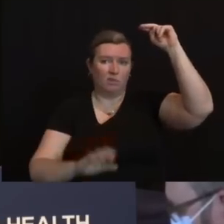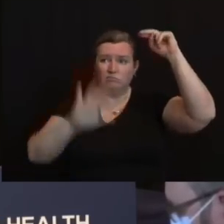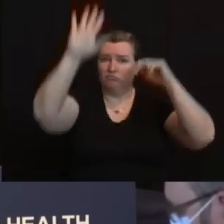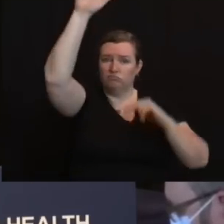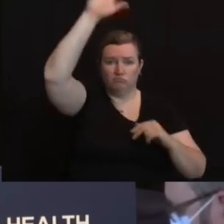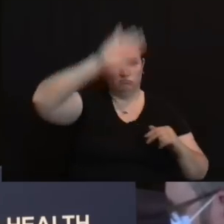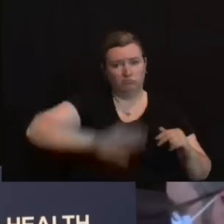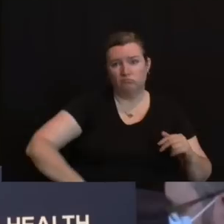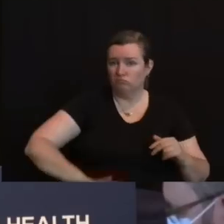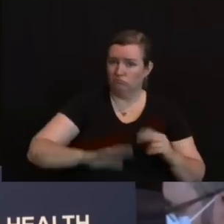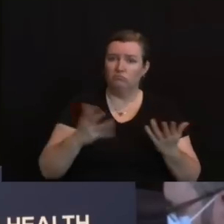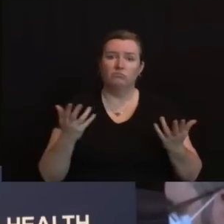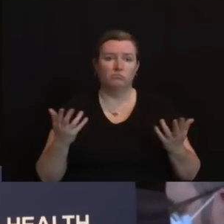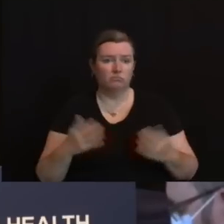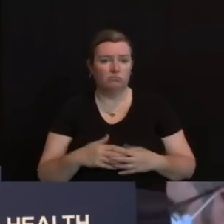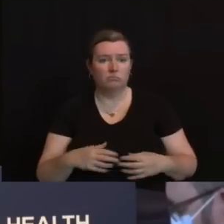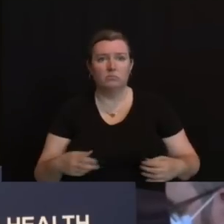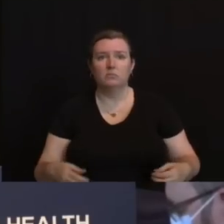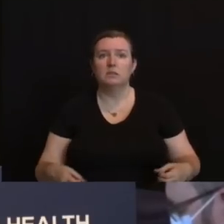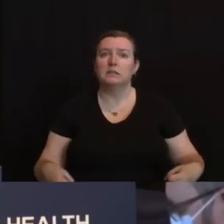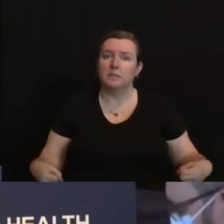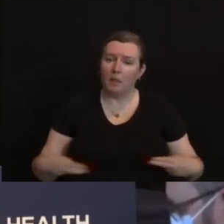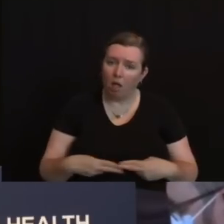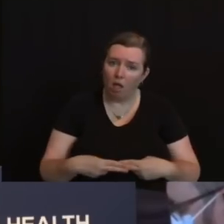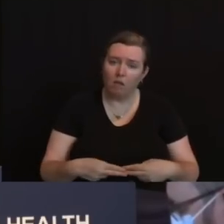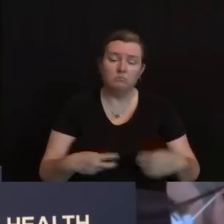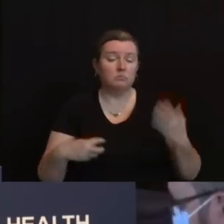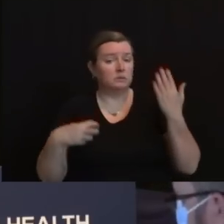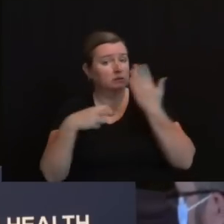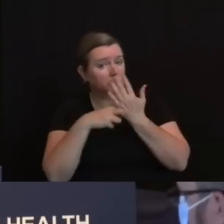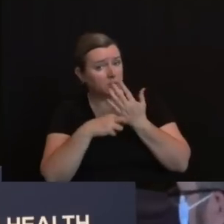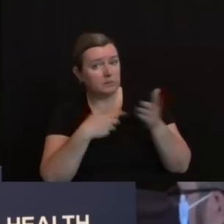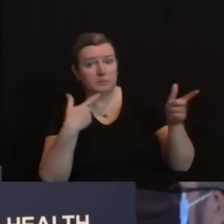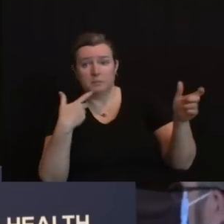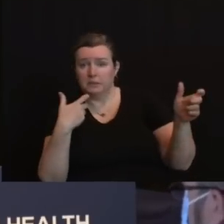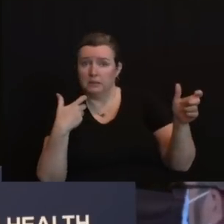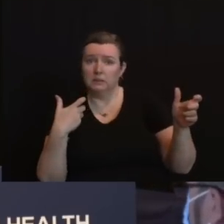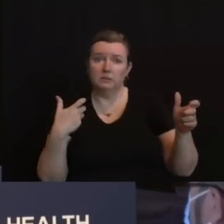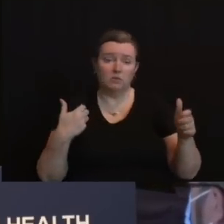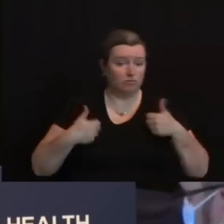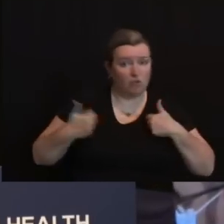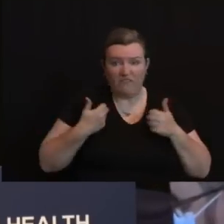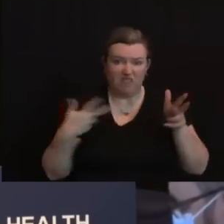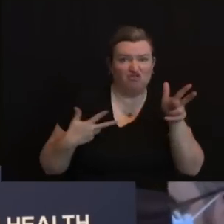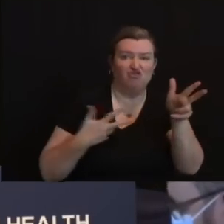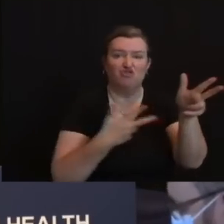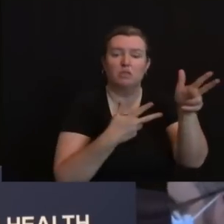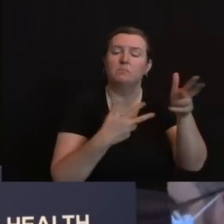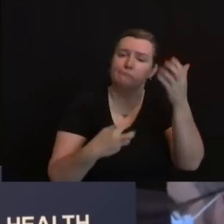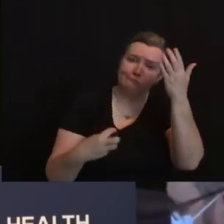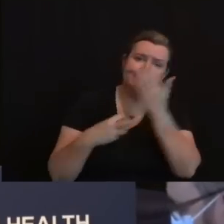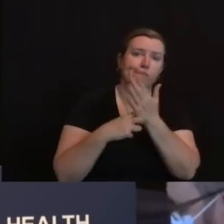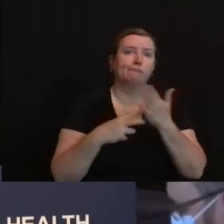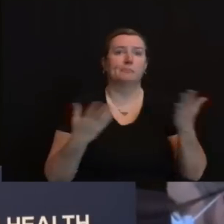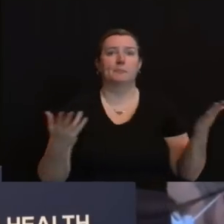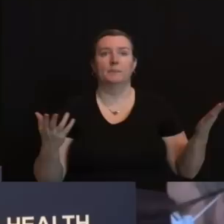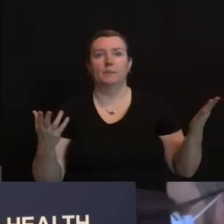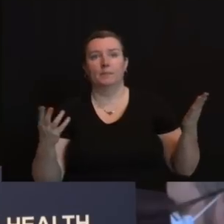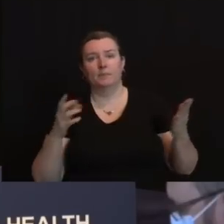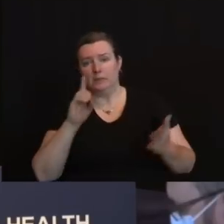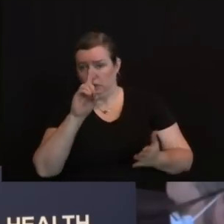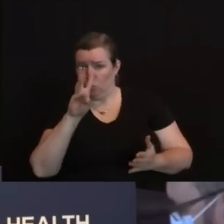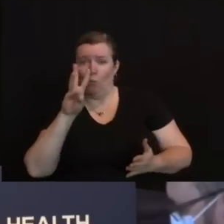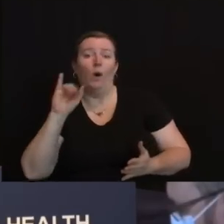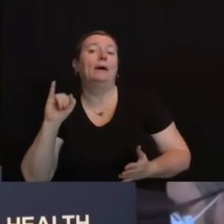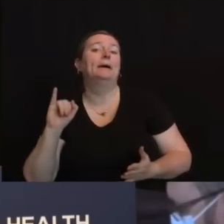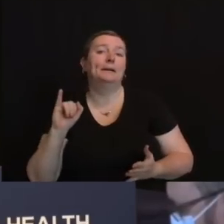it or ticket, speed details, aggressive drivers, DWIs, patrols, in an effort to make